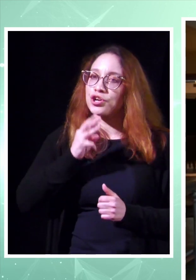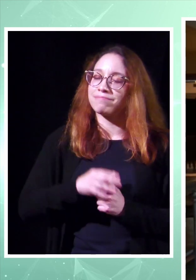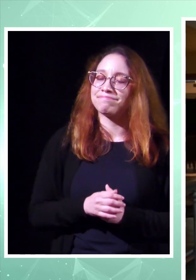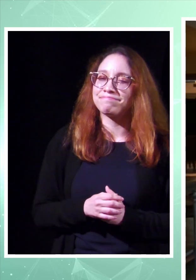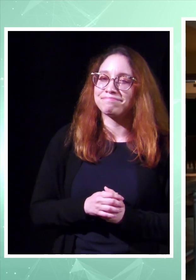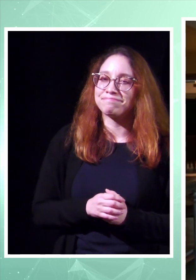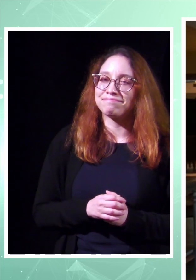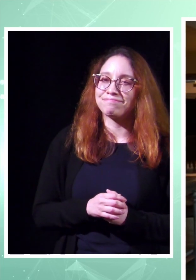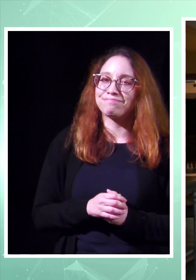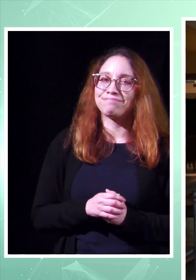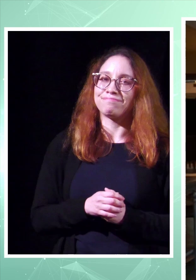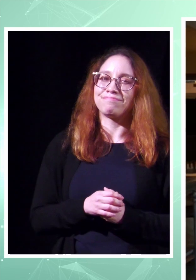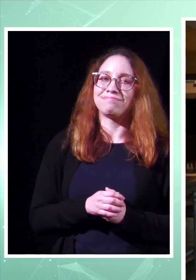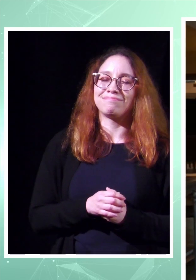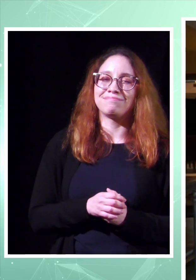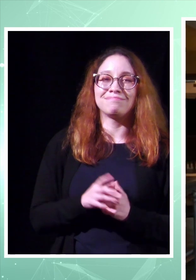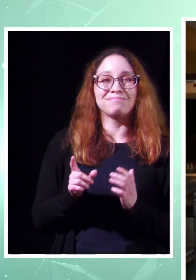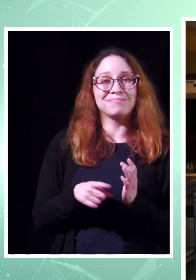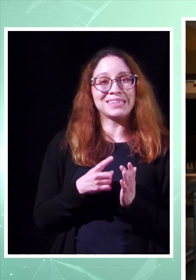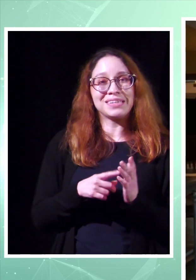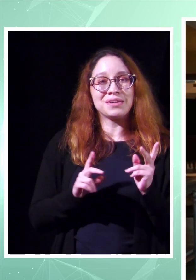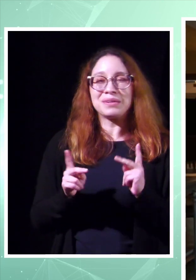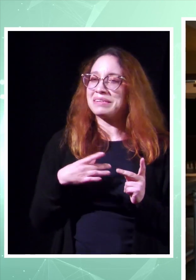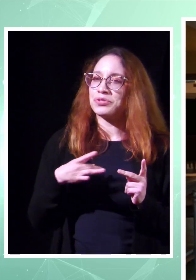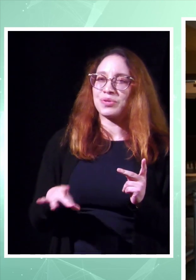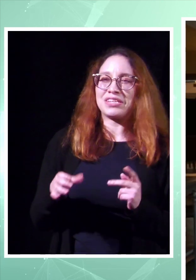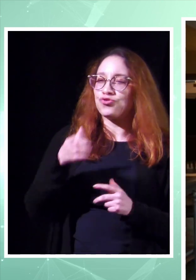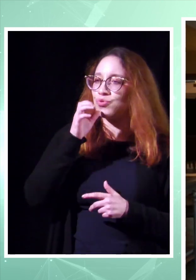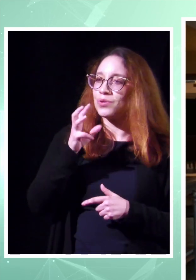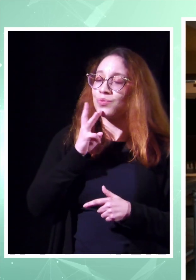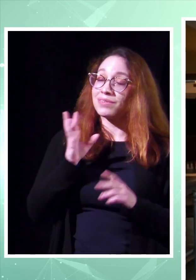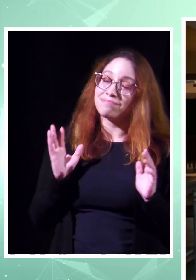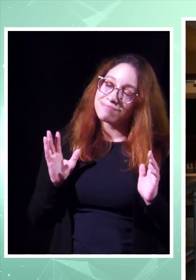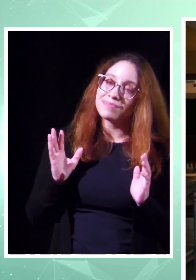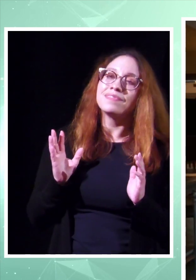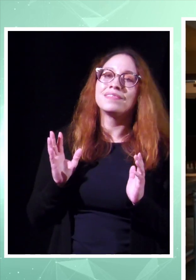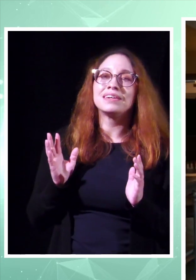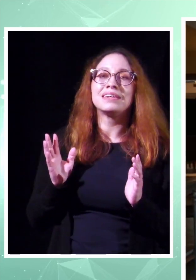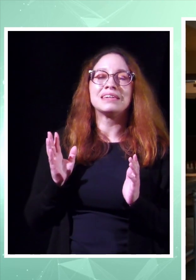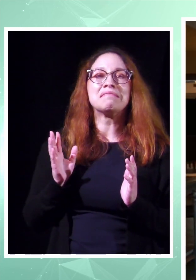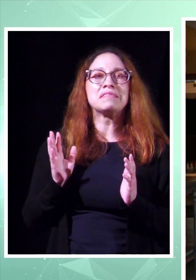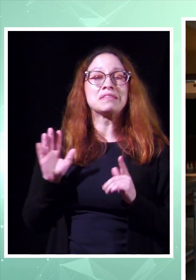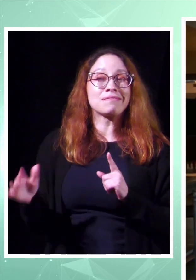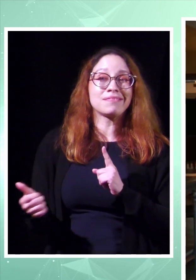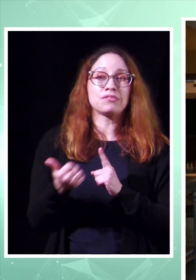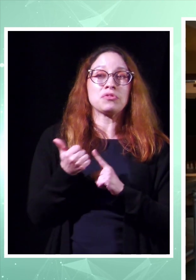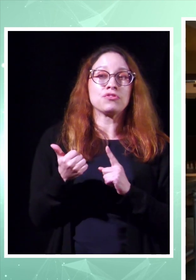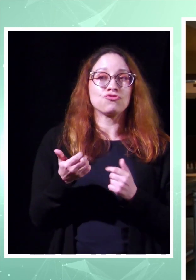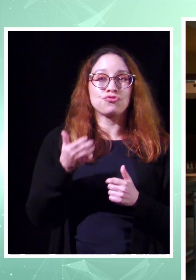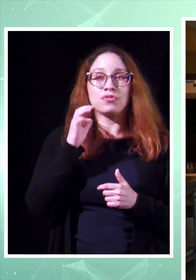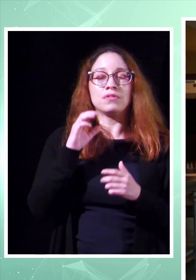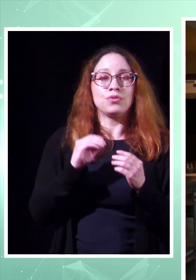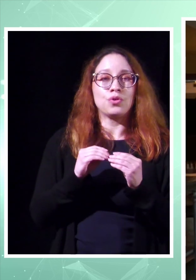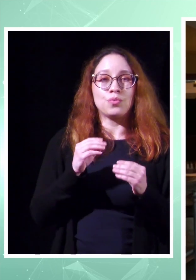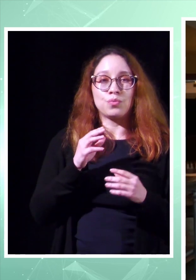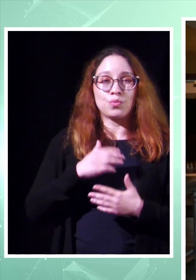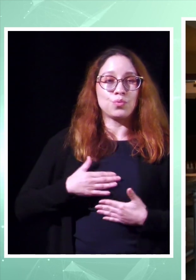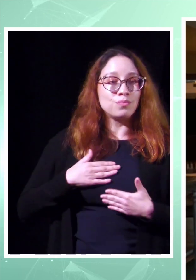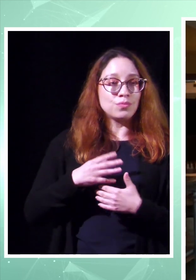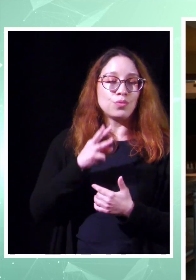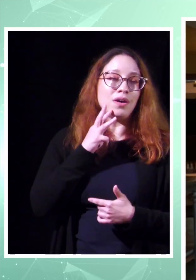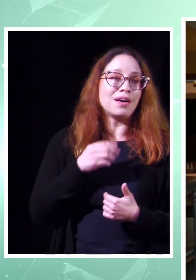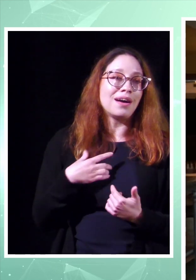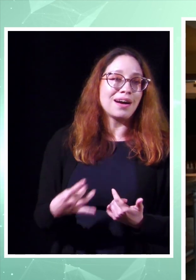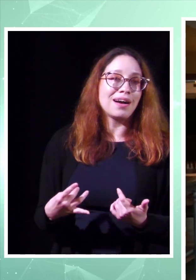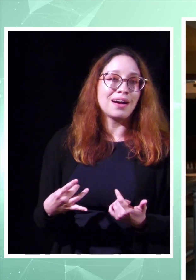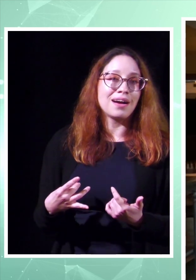water. Sometimes people don't like to drink water, and so we can do things to trick you into enjoying it a little bit more. For example,